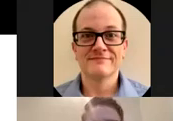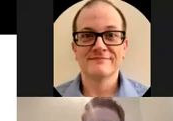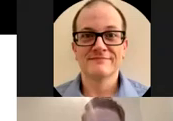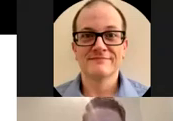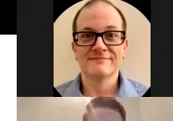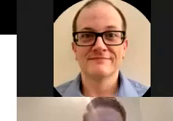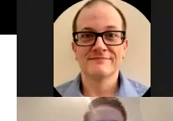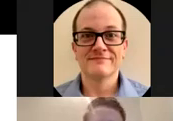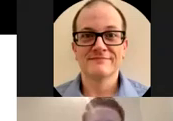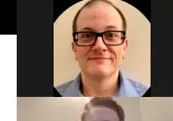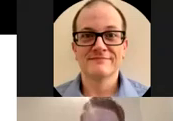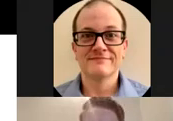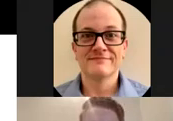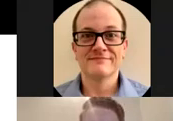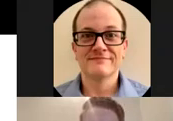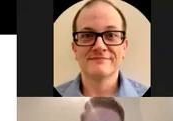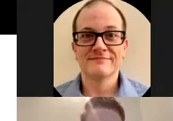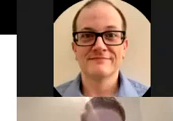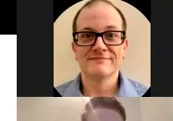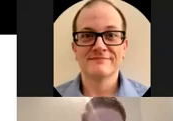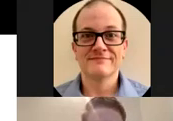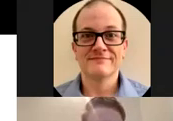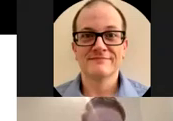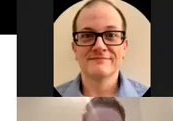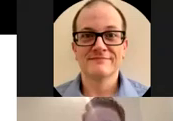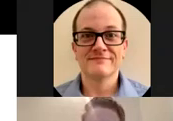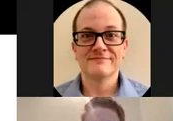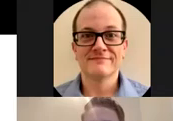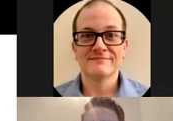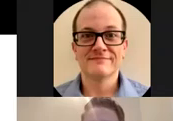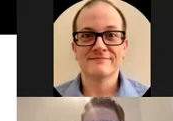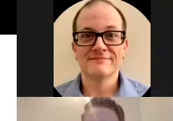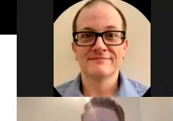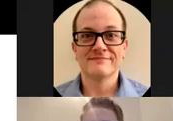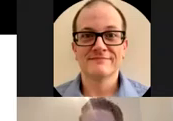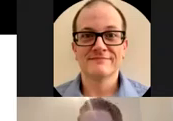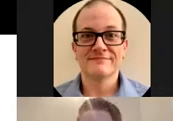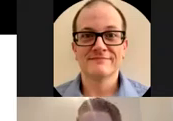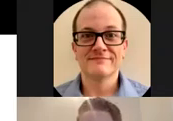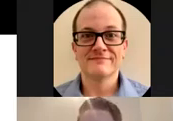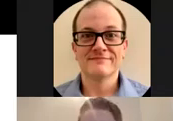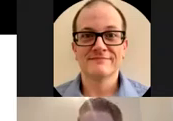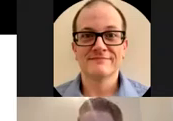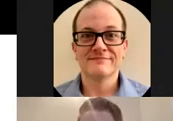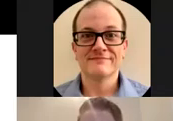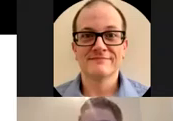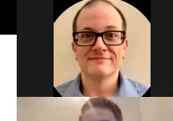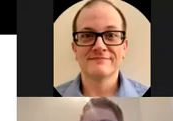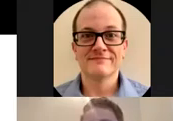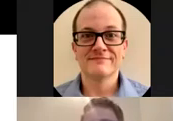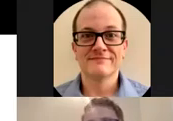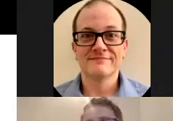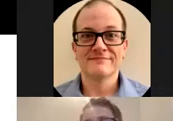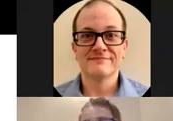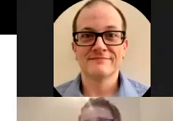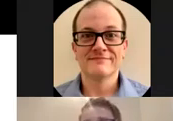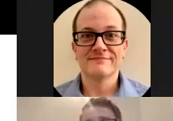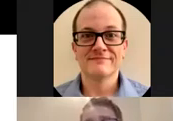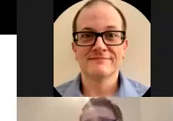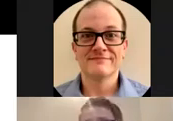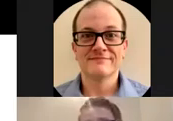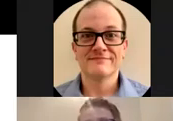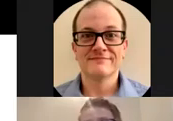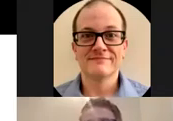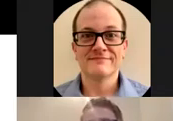the WPATH guidelines, would need 1 mental health letter, which would evaluate whether or not, oftentimes, providers will kind of go through the